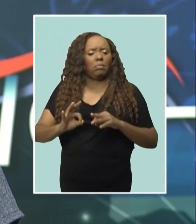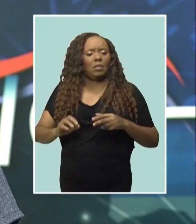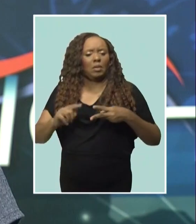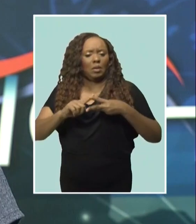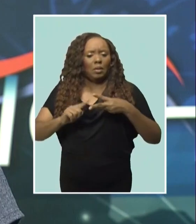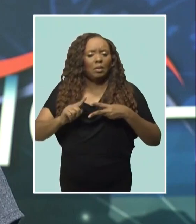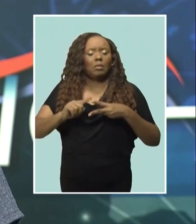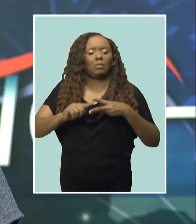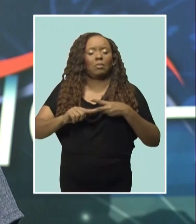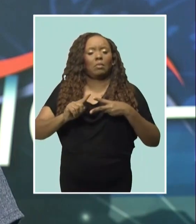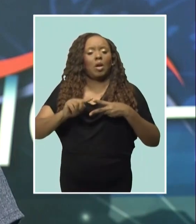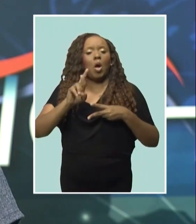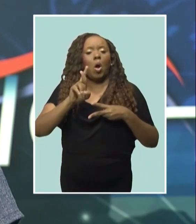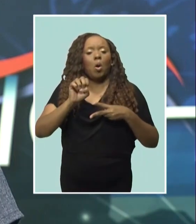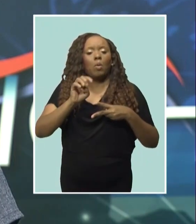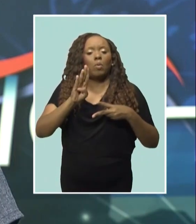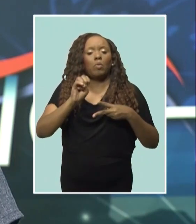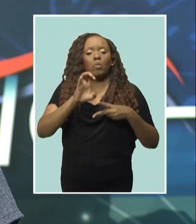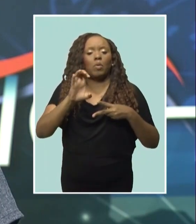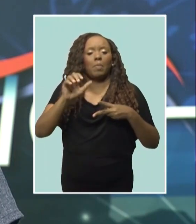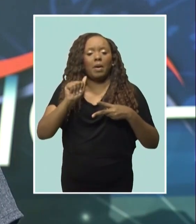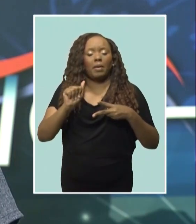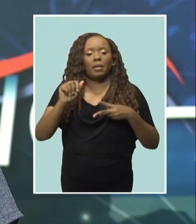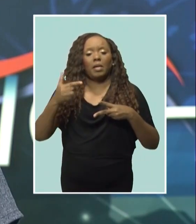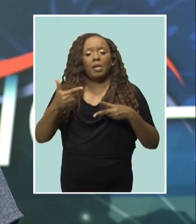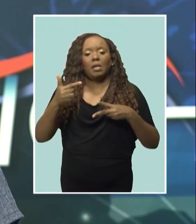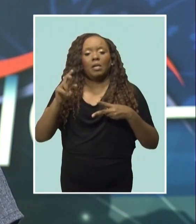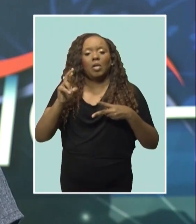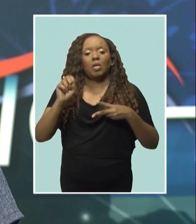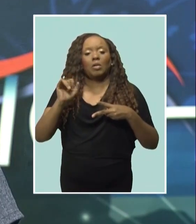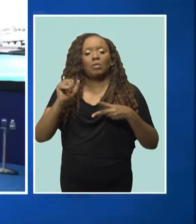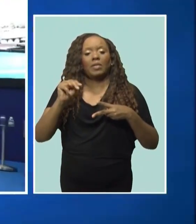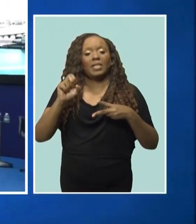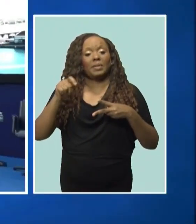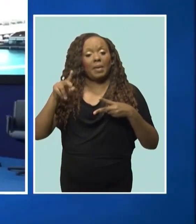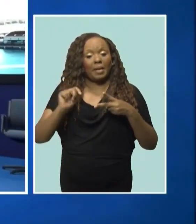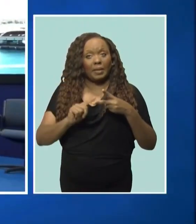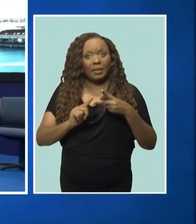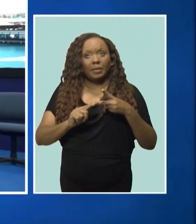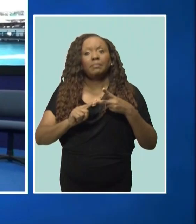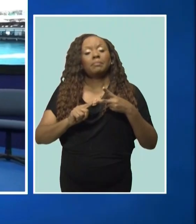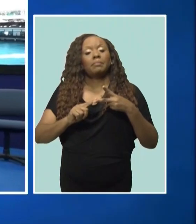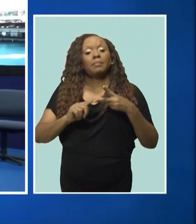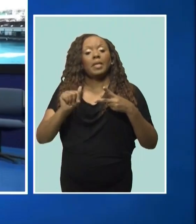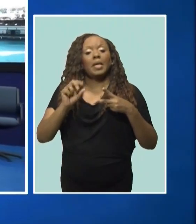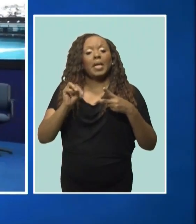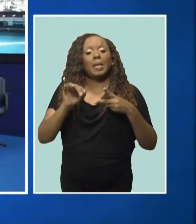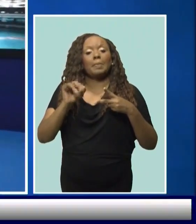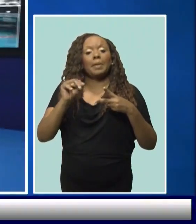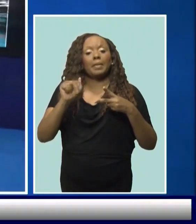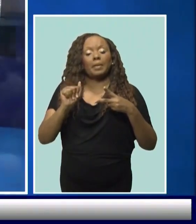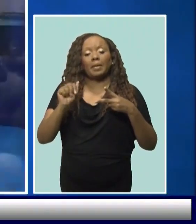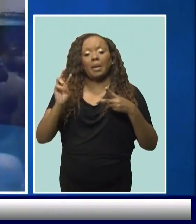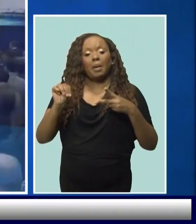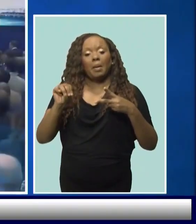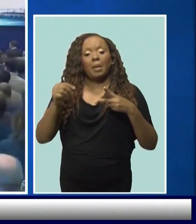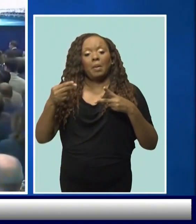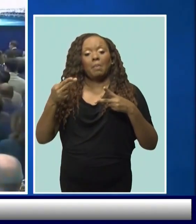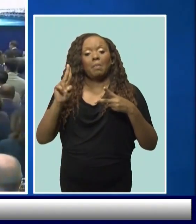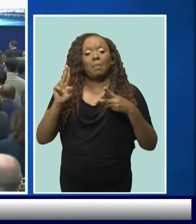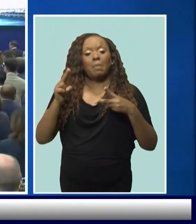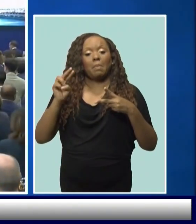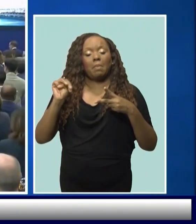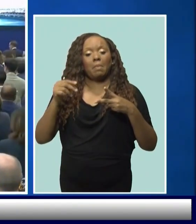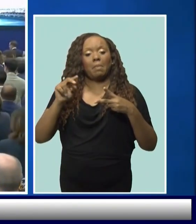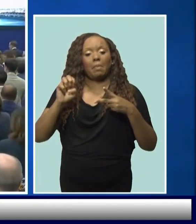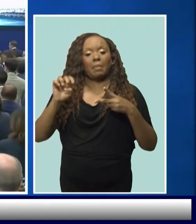Secretary General of the United Nations, Amina J. Mohammed. Just over 980 guests from 172 countries